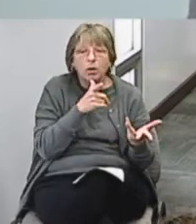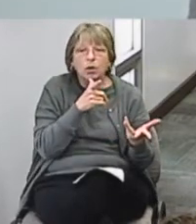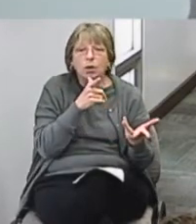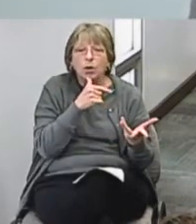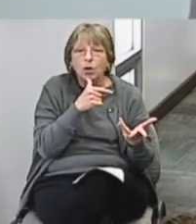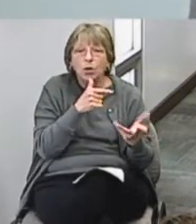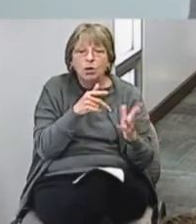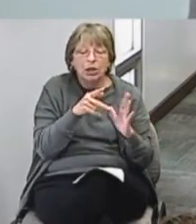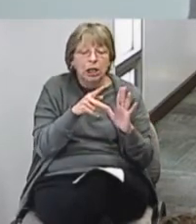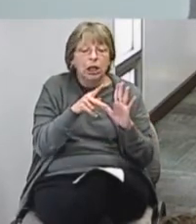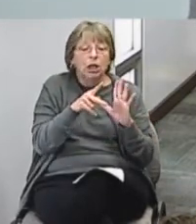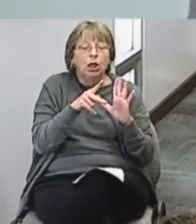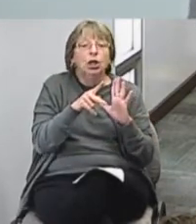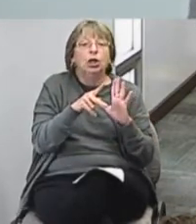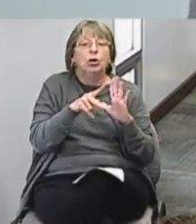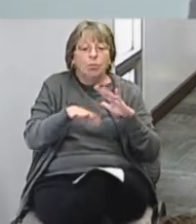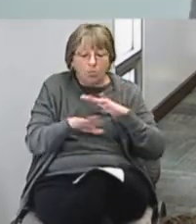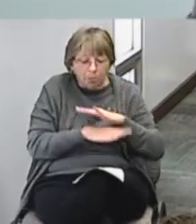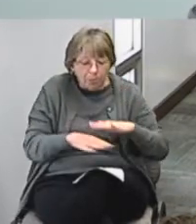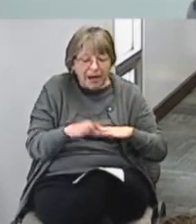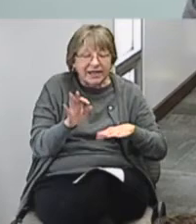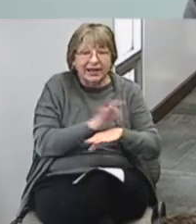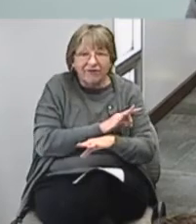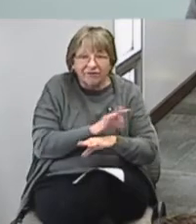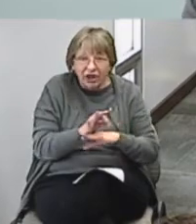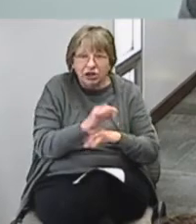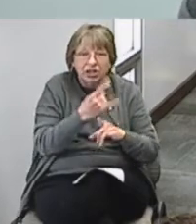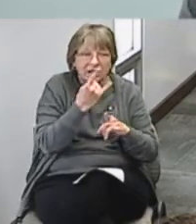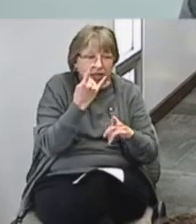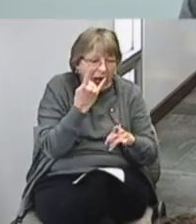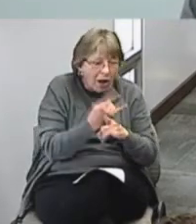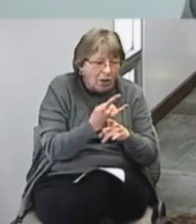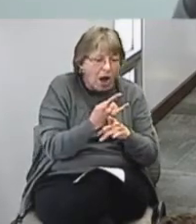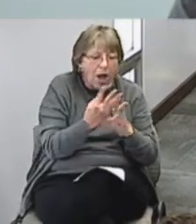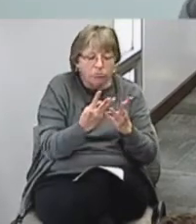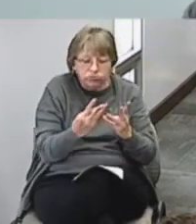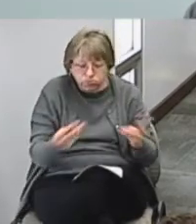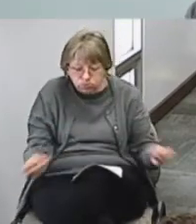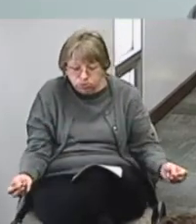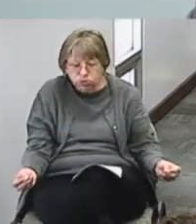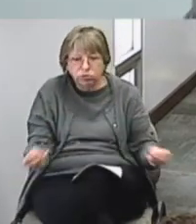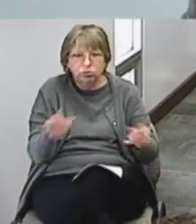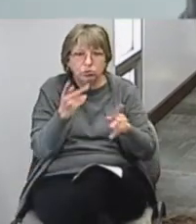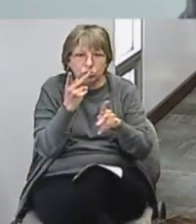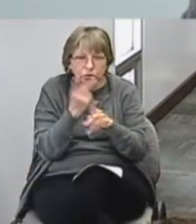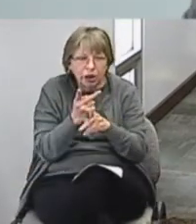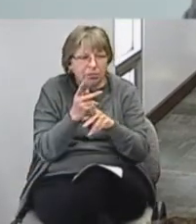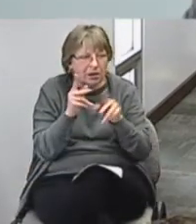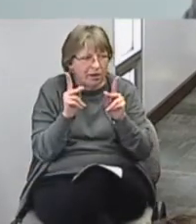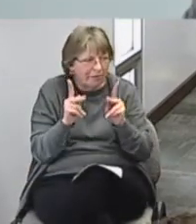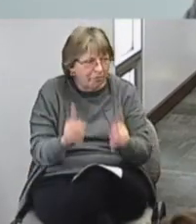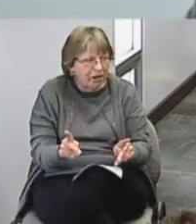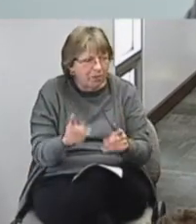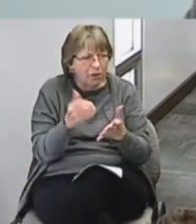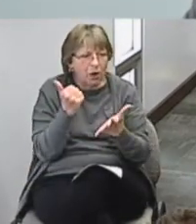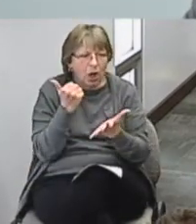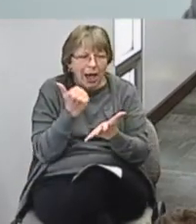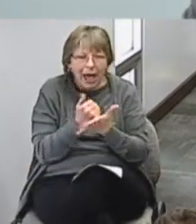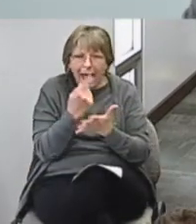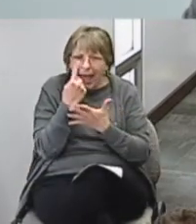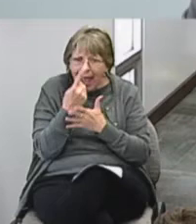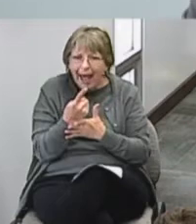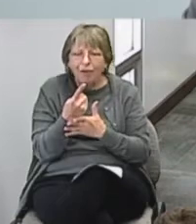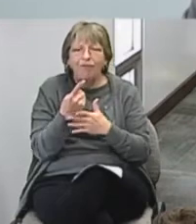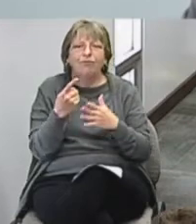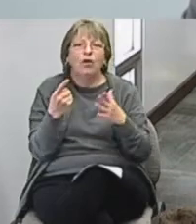is alcoholism and drug abuse prevention and education, detoxification, intervention, or treatment of persons who are alcoholics or drug abusers